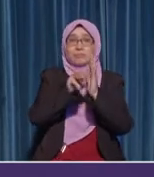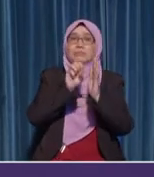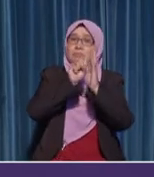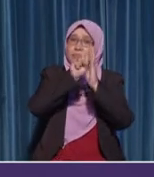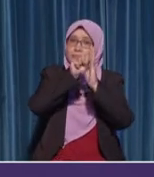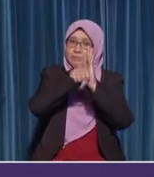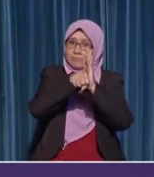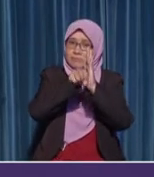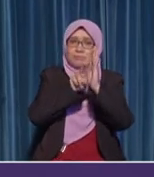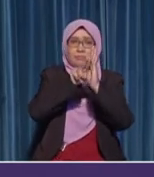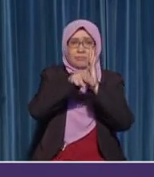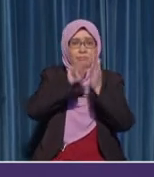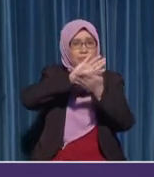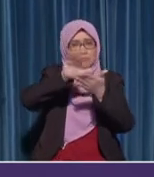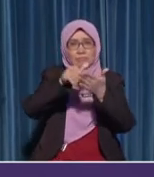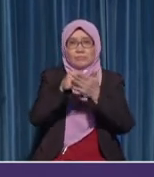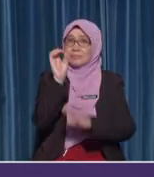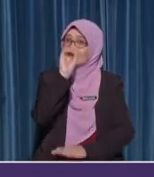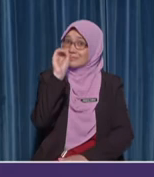hand on the clock face.